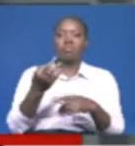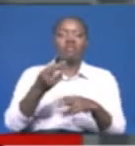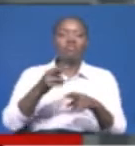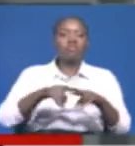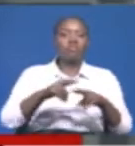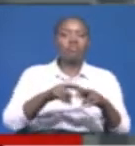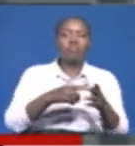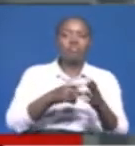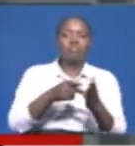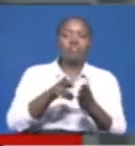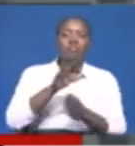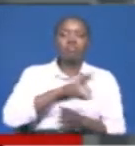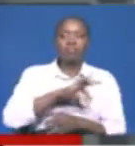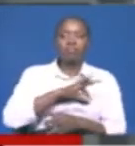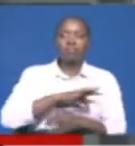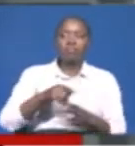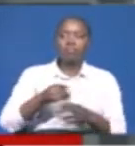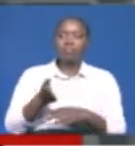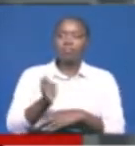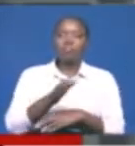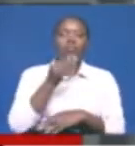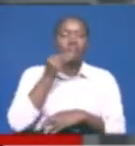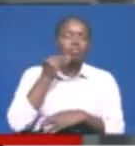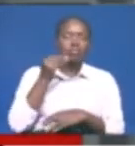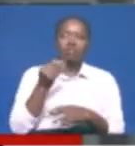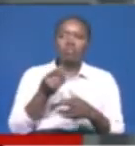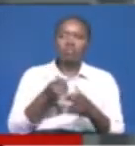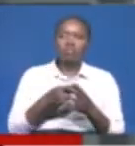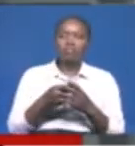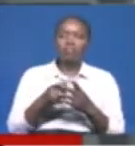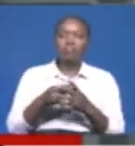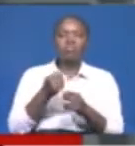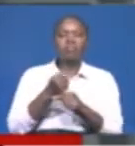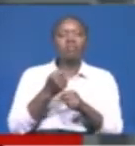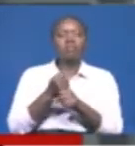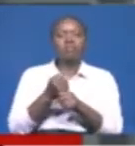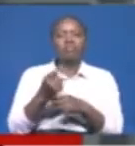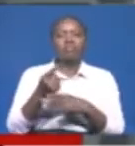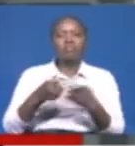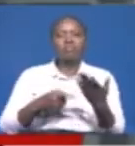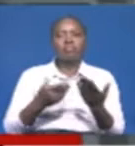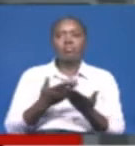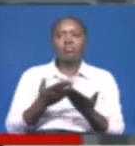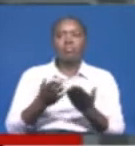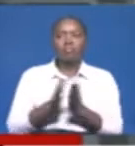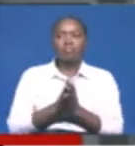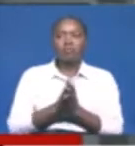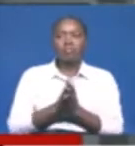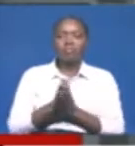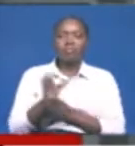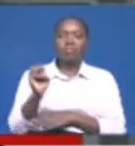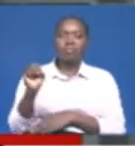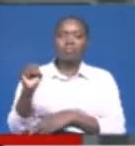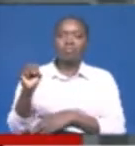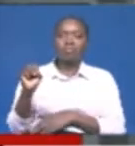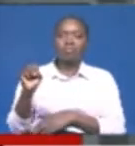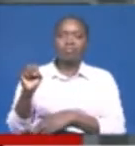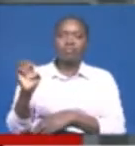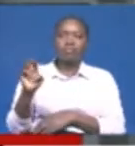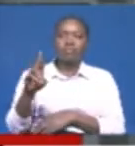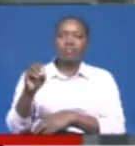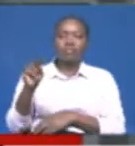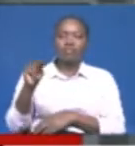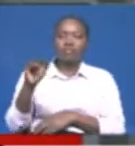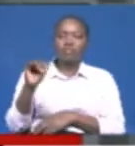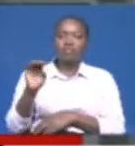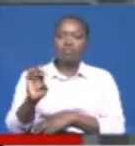they were paid allowance and they went. There was no really a salary worth talking about. When you look at the Saronei and Taita Toweta, no,